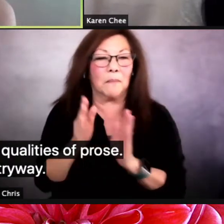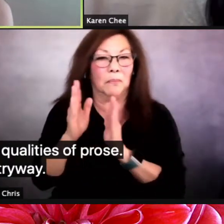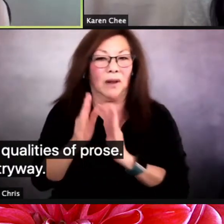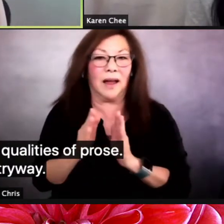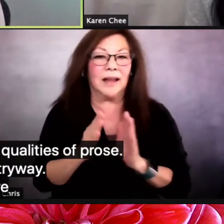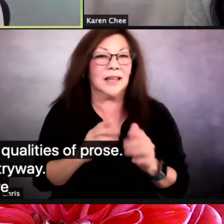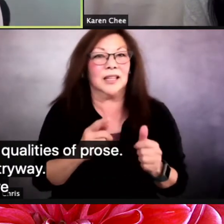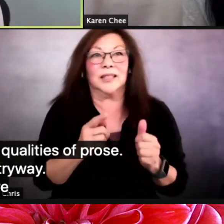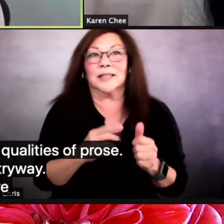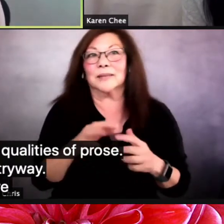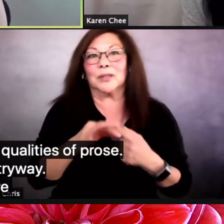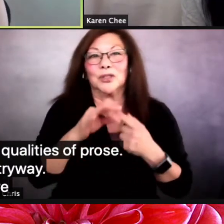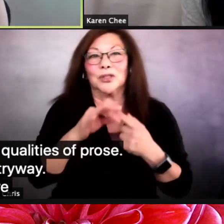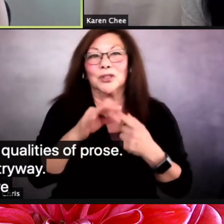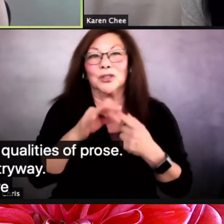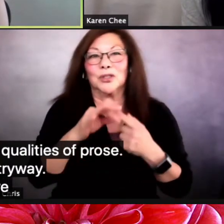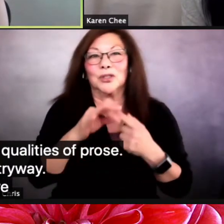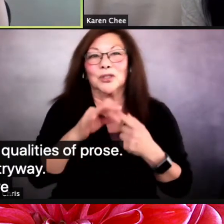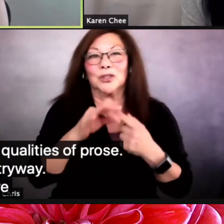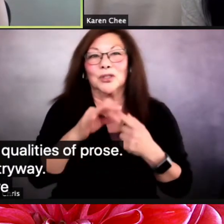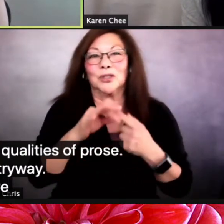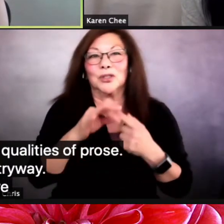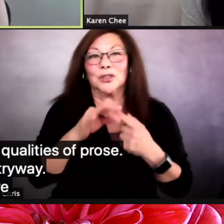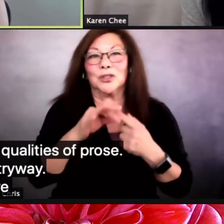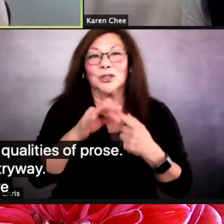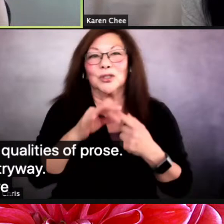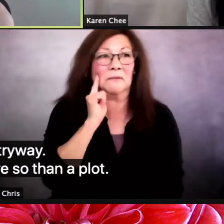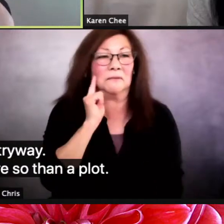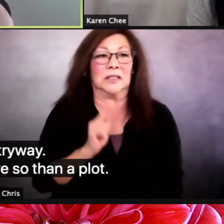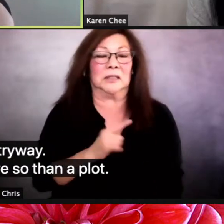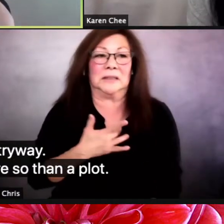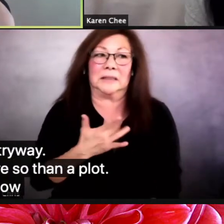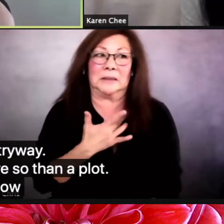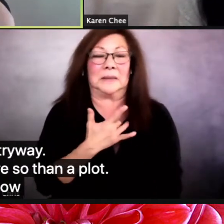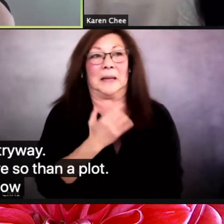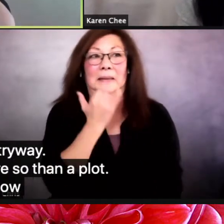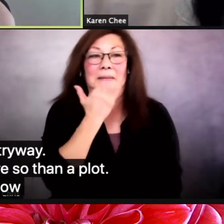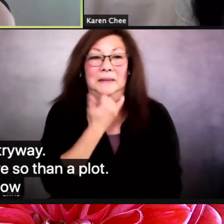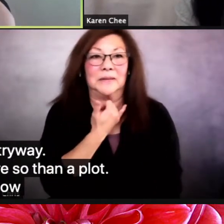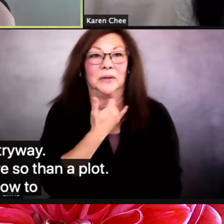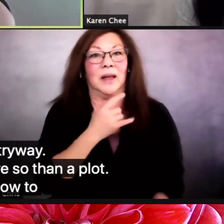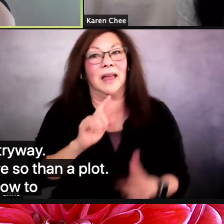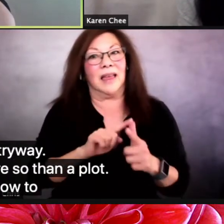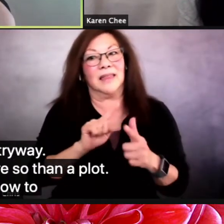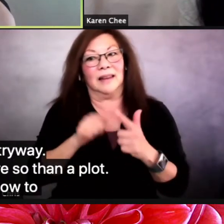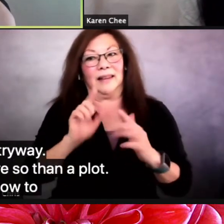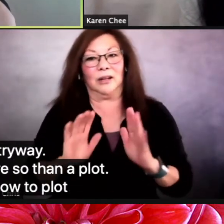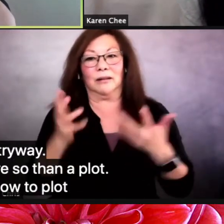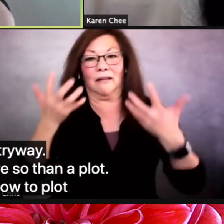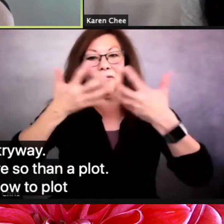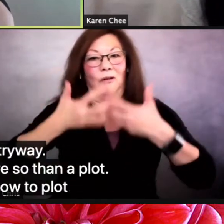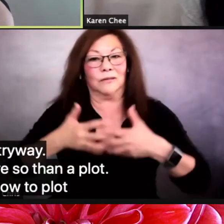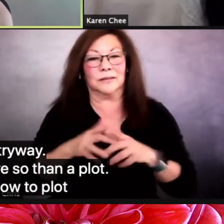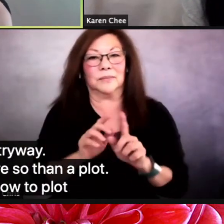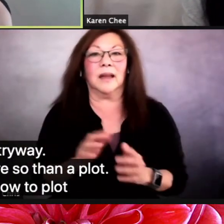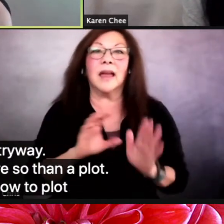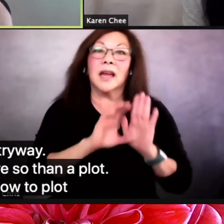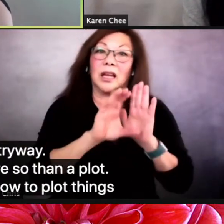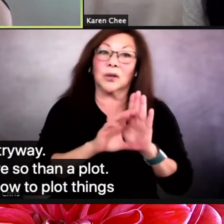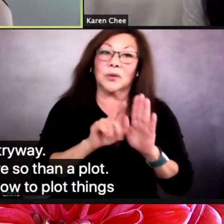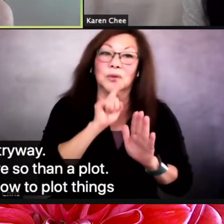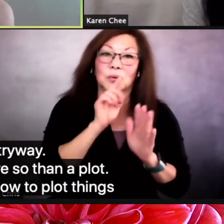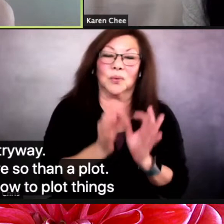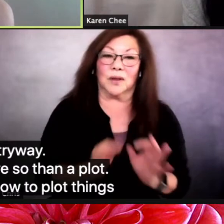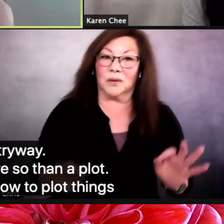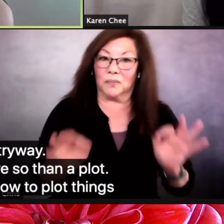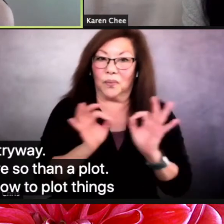first draft. I think that stuff kind of always feels accidental when it falls into place. Character is important, but it is like, and you mentioned,